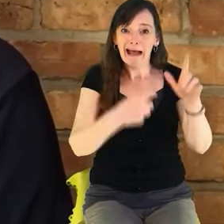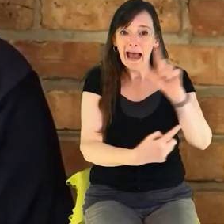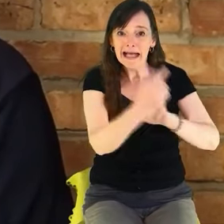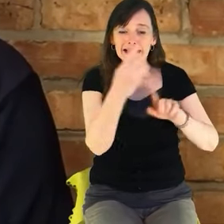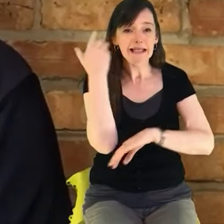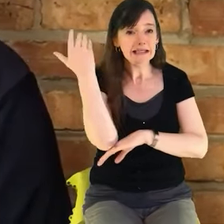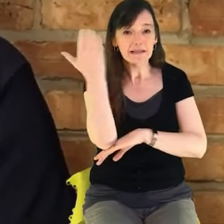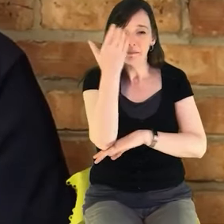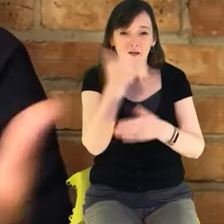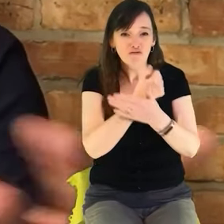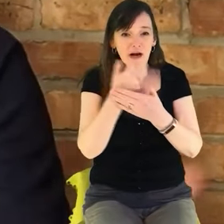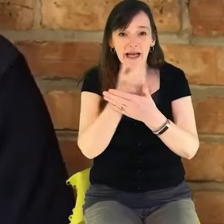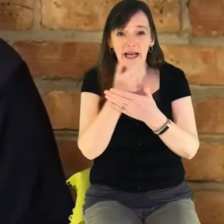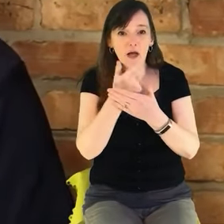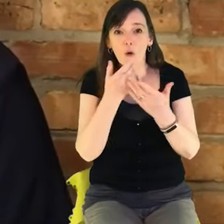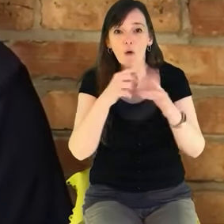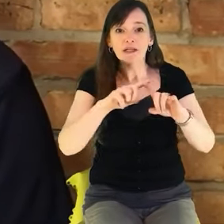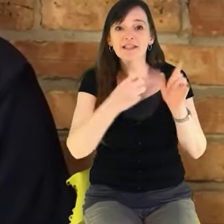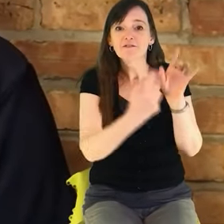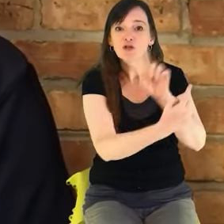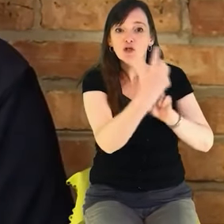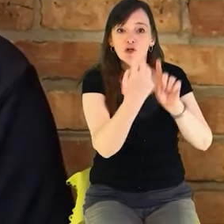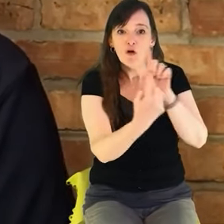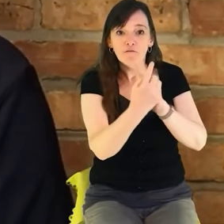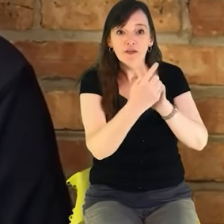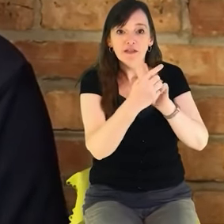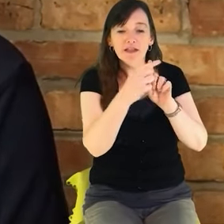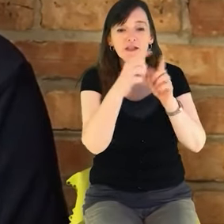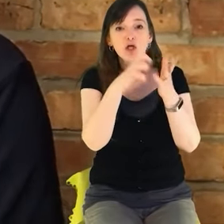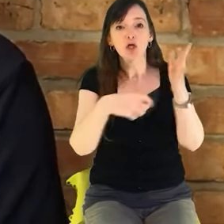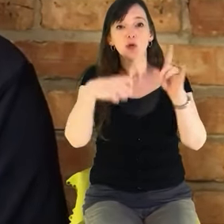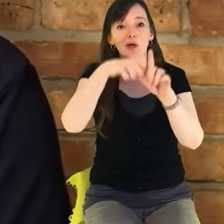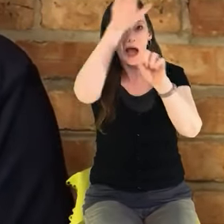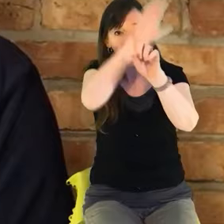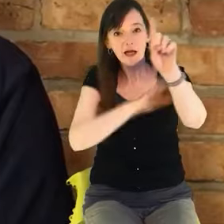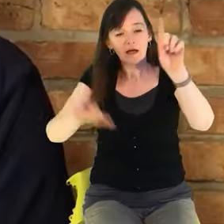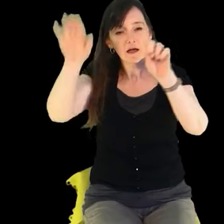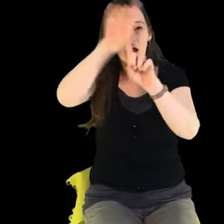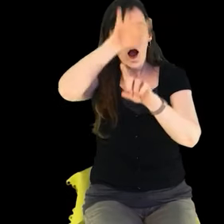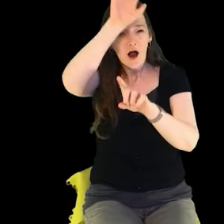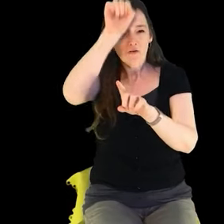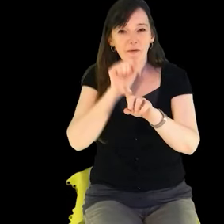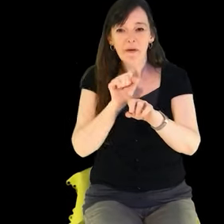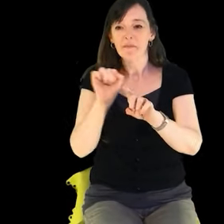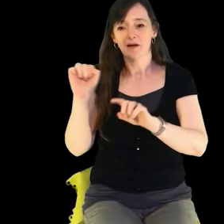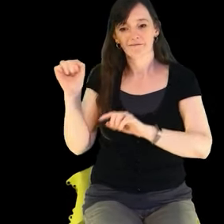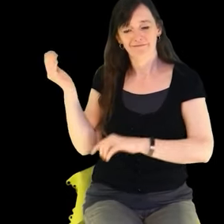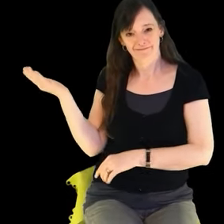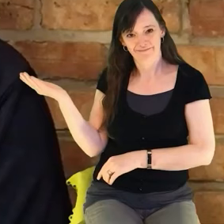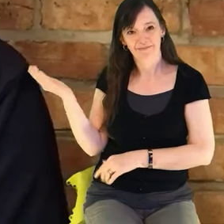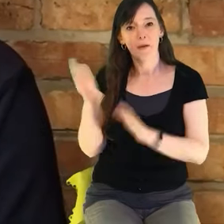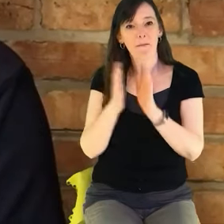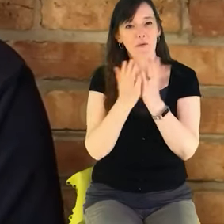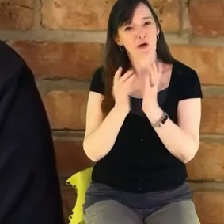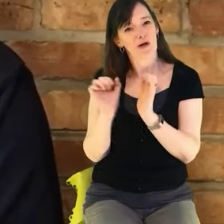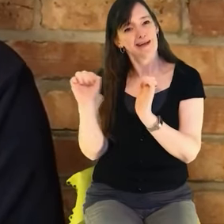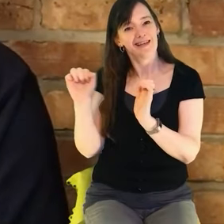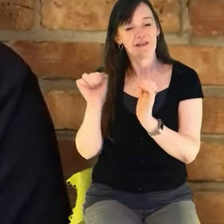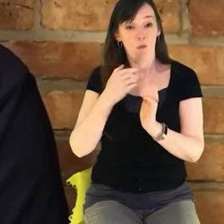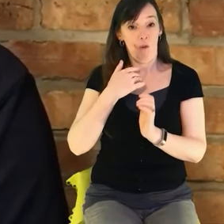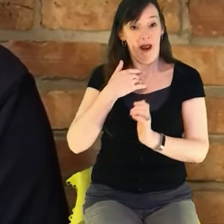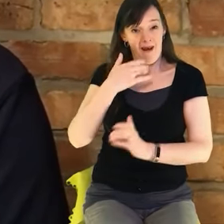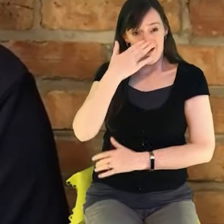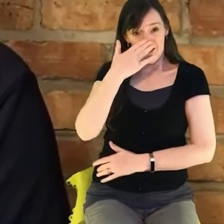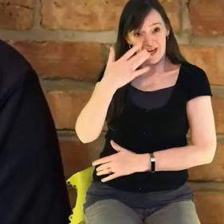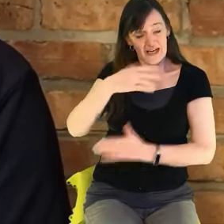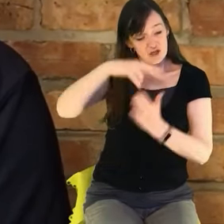around the UK. Perhaps some of us have read his books. I remember even as a teenager reading Discipleship Matters. The impact that